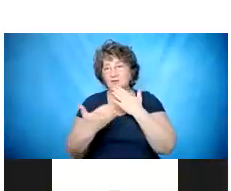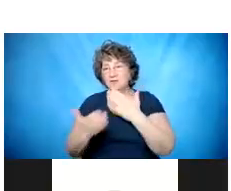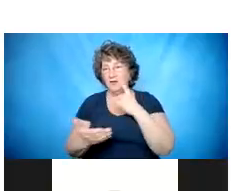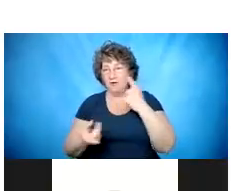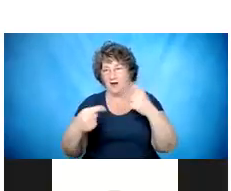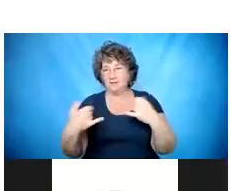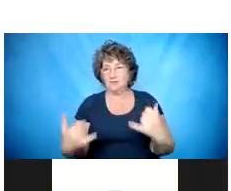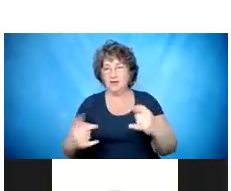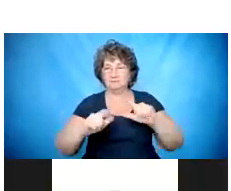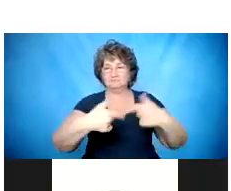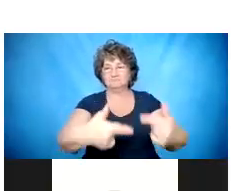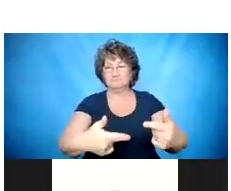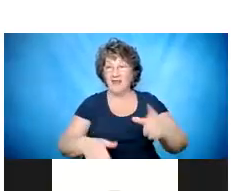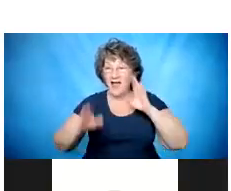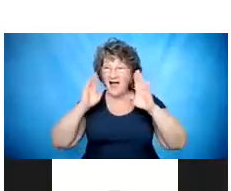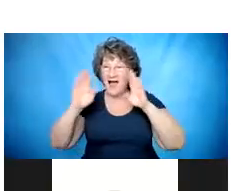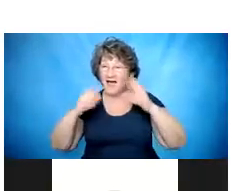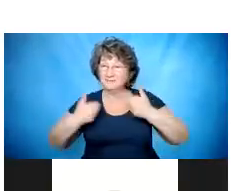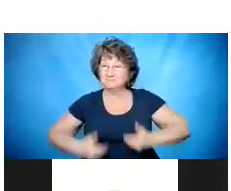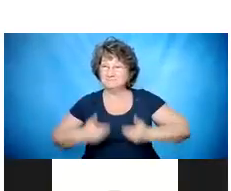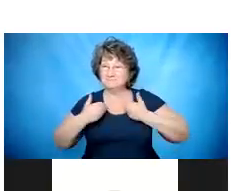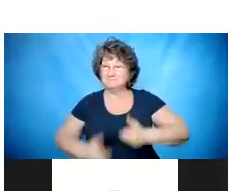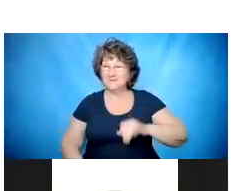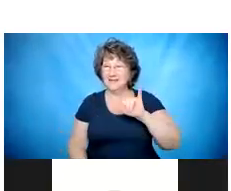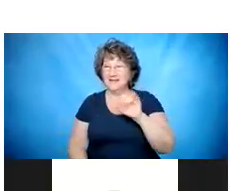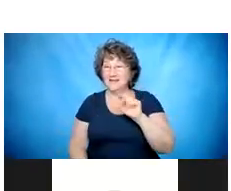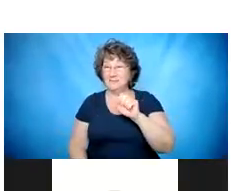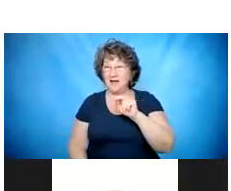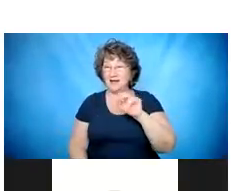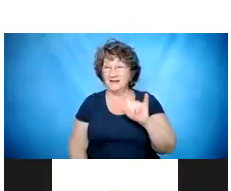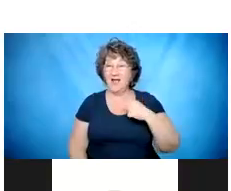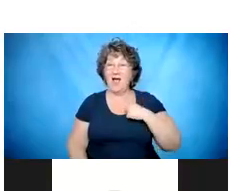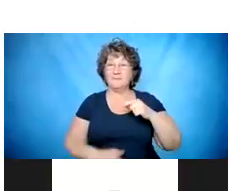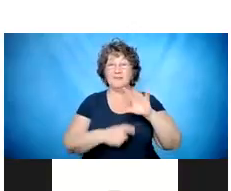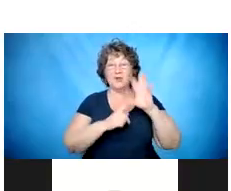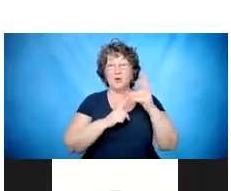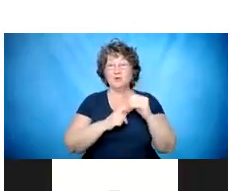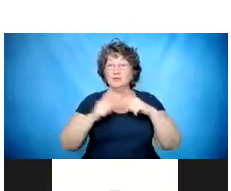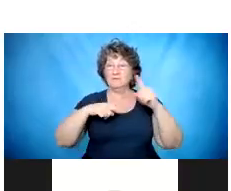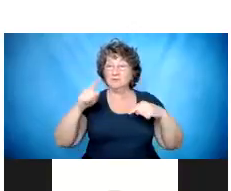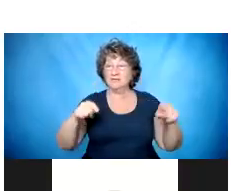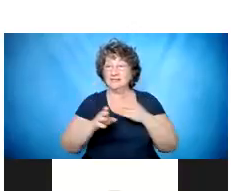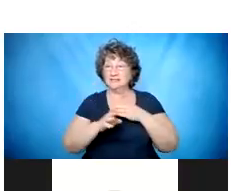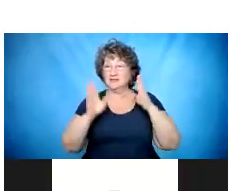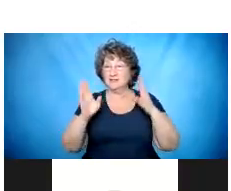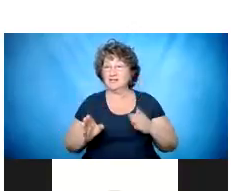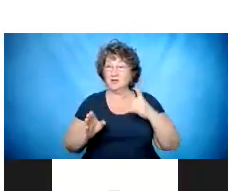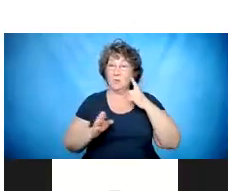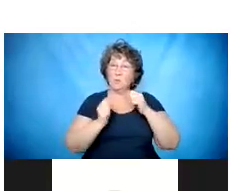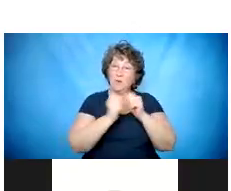Hi, everybody. My name is Imani. I am the Cultural Diversity Specialist with Golden Gate Regional